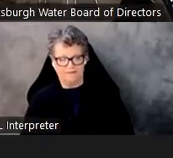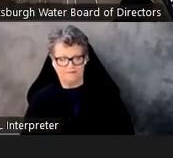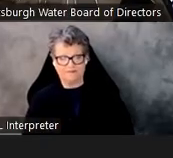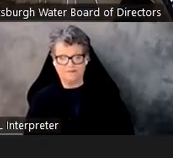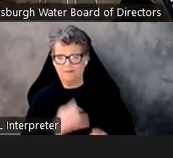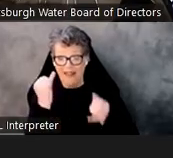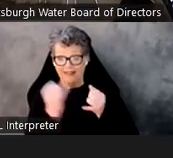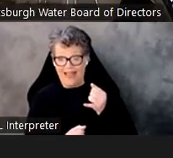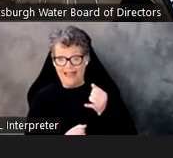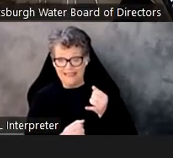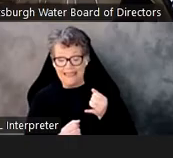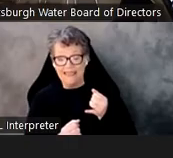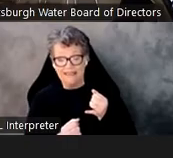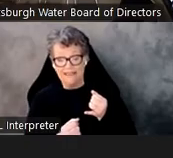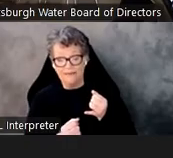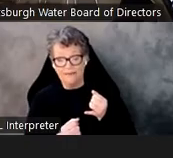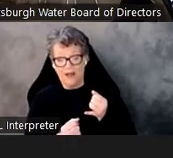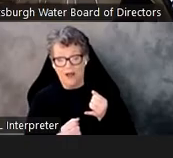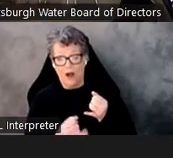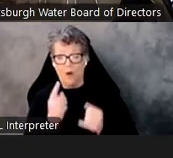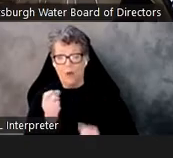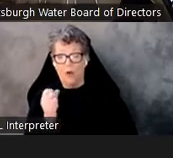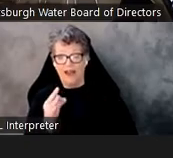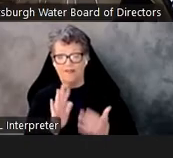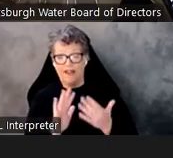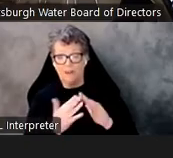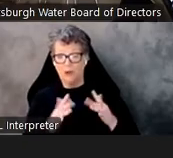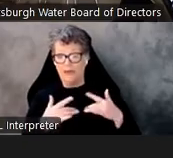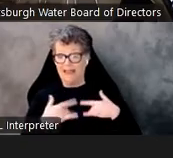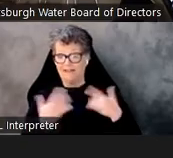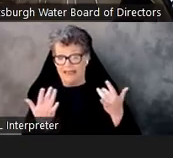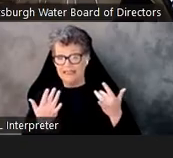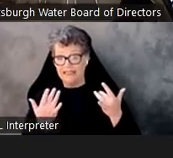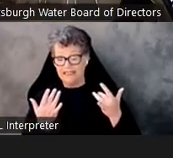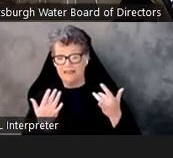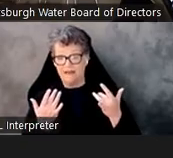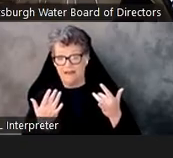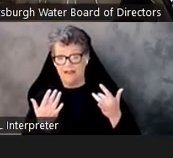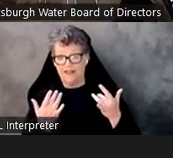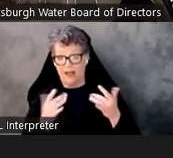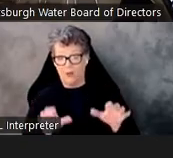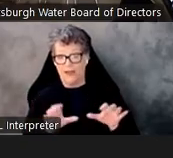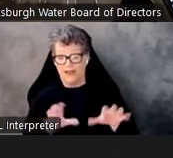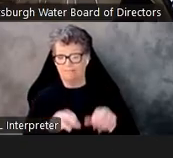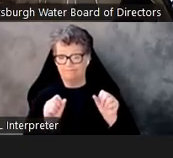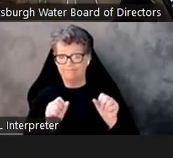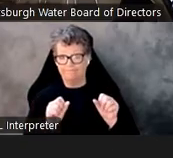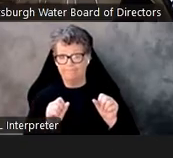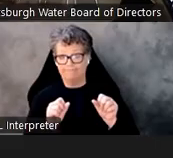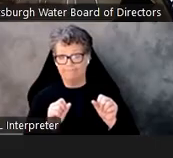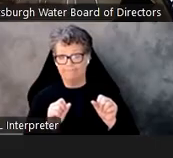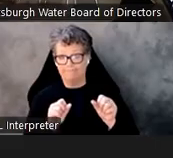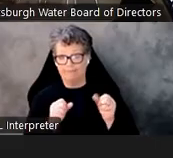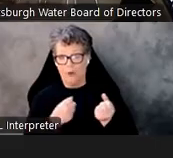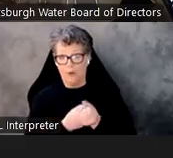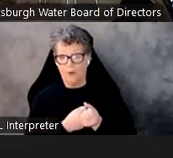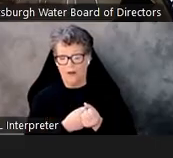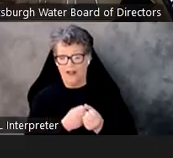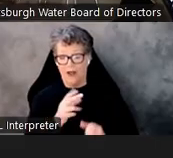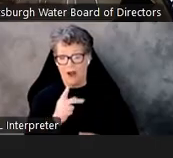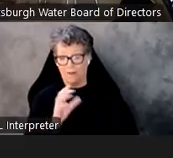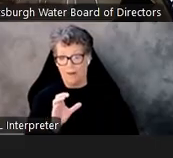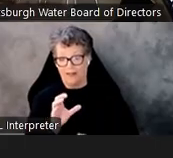Last, I'll go to one of the community events that we had done in support in conjunction with our public affairs